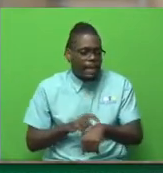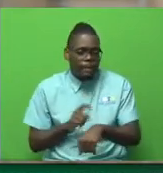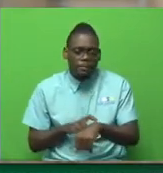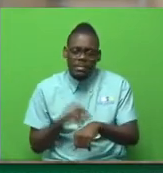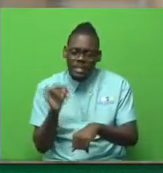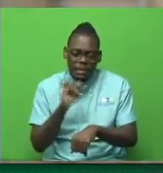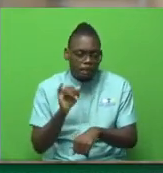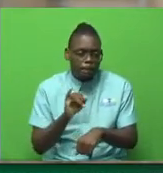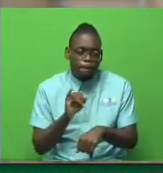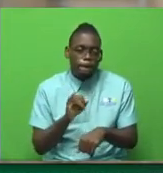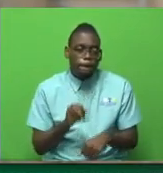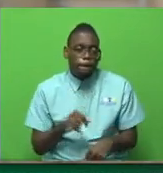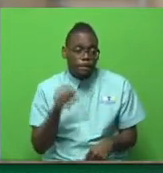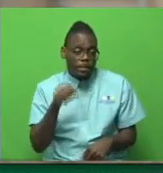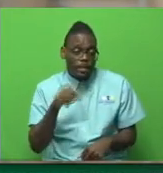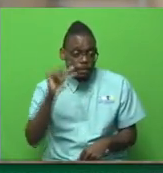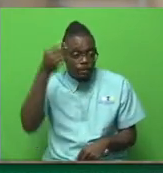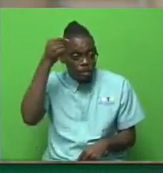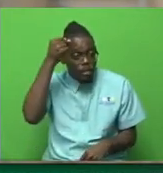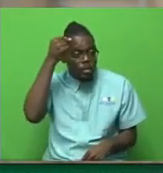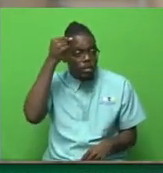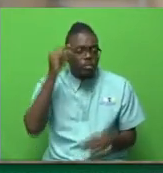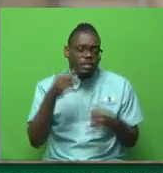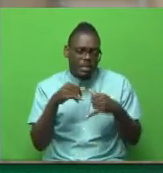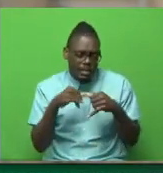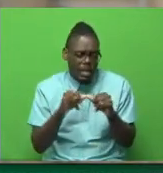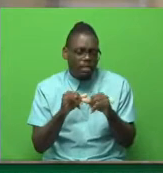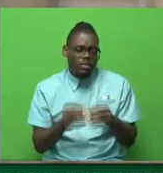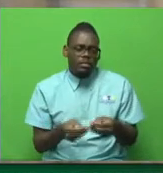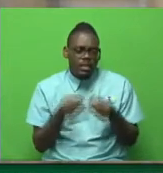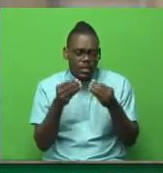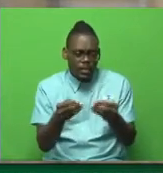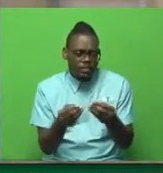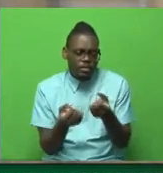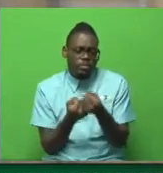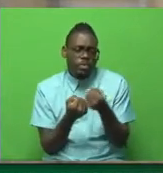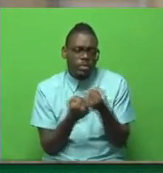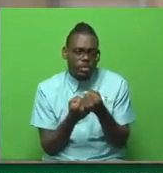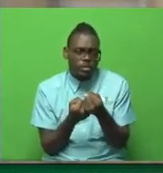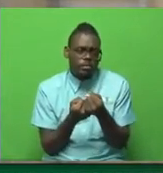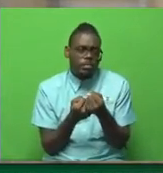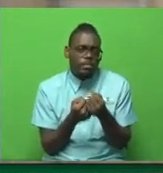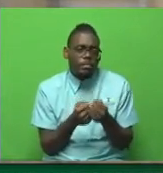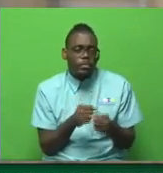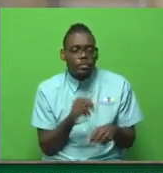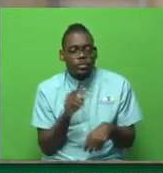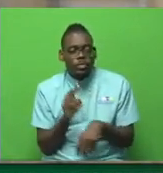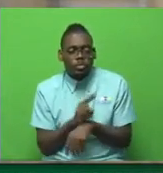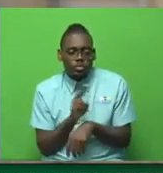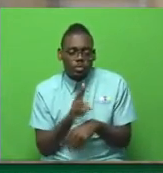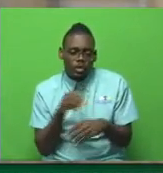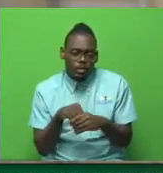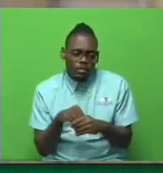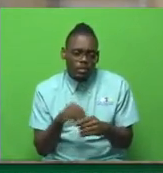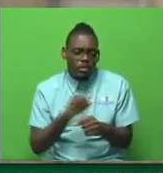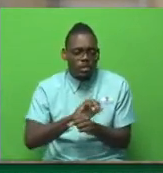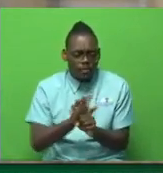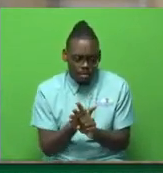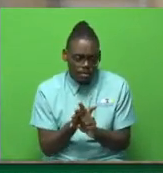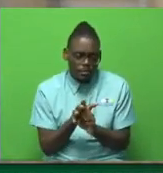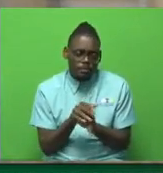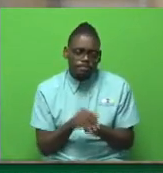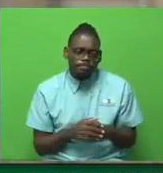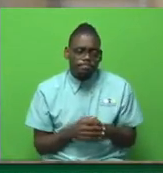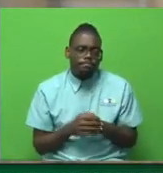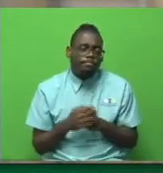government also supplied tremendous support during the covet crisis to Tobago and I'll give you a list of exactly some of the